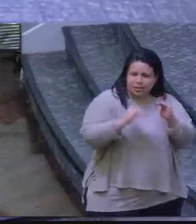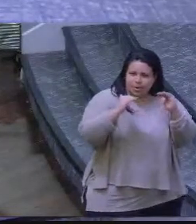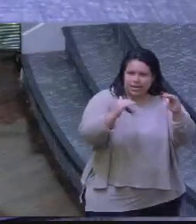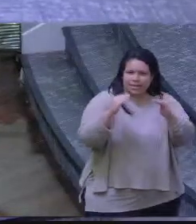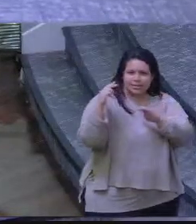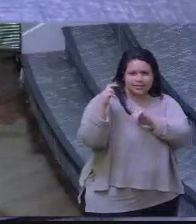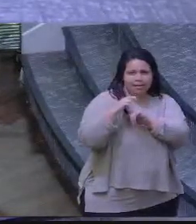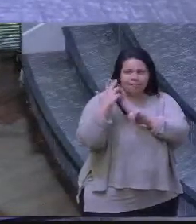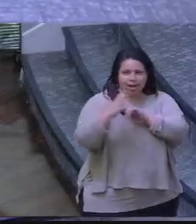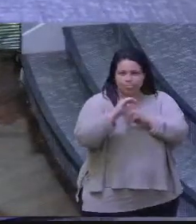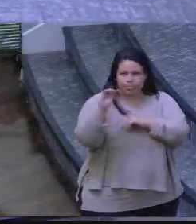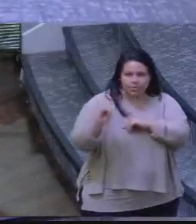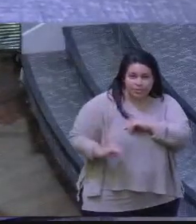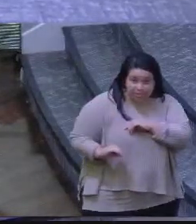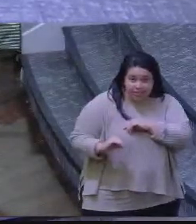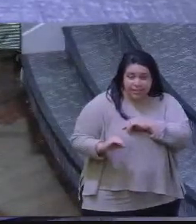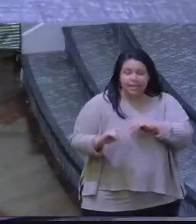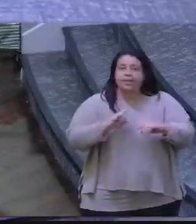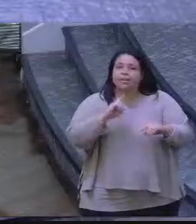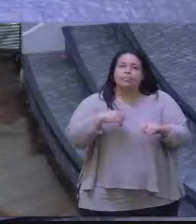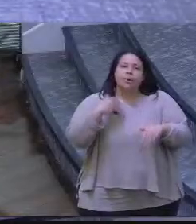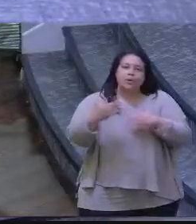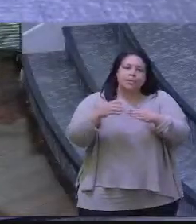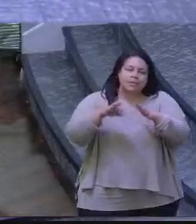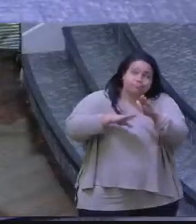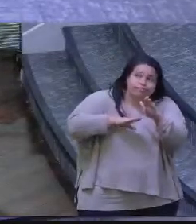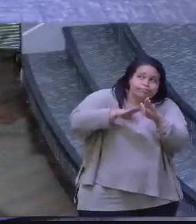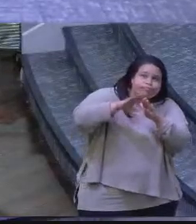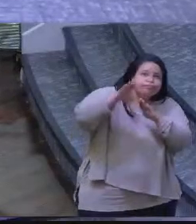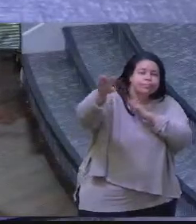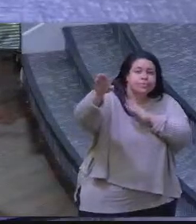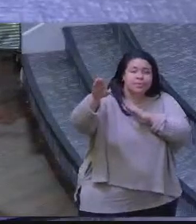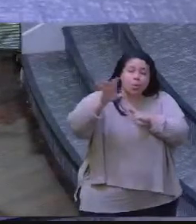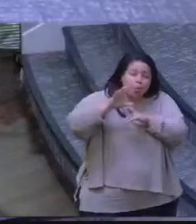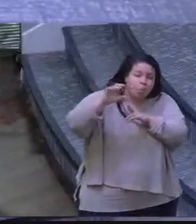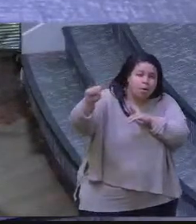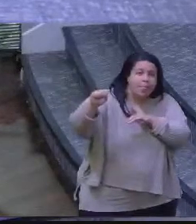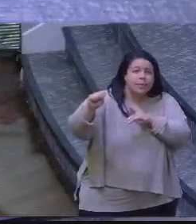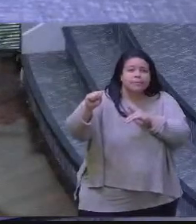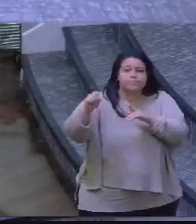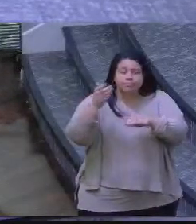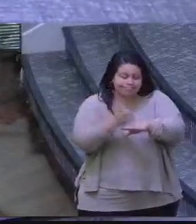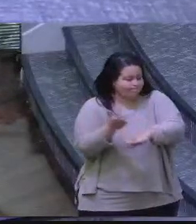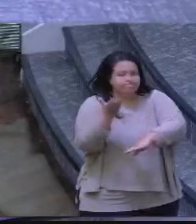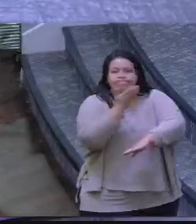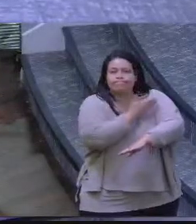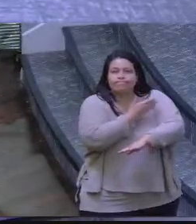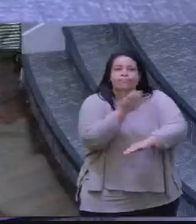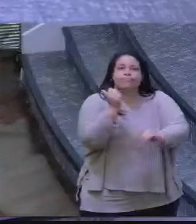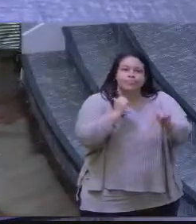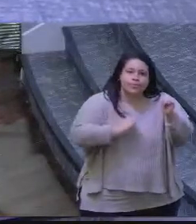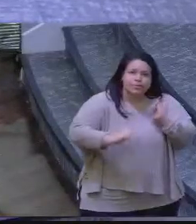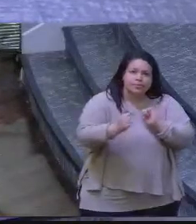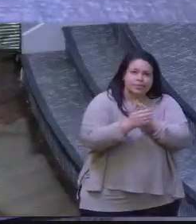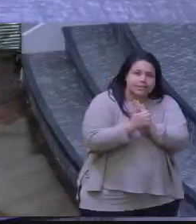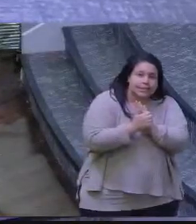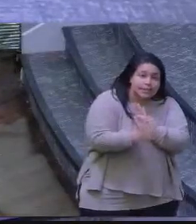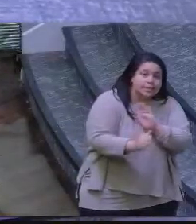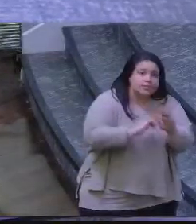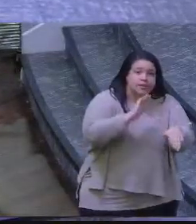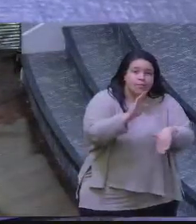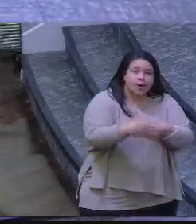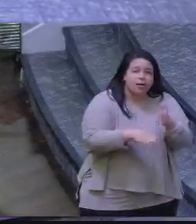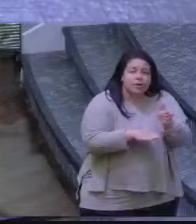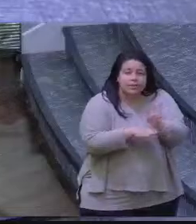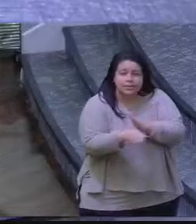5% in terms of making the most progress of improving the performance of all student subgroups by comparing content